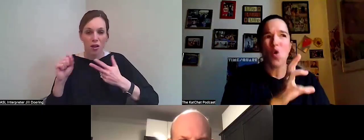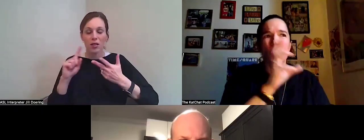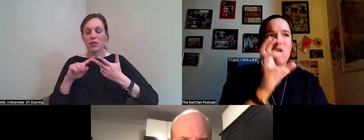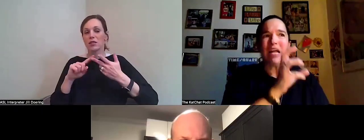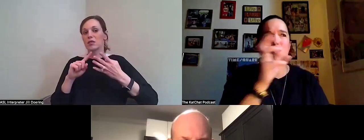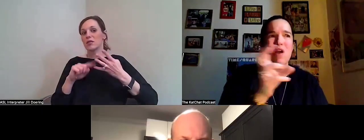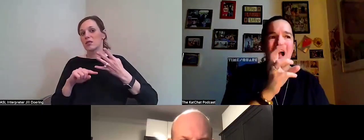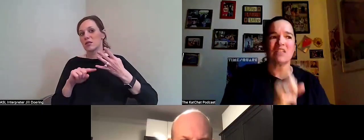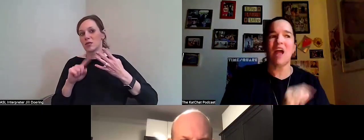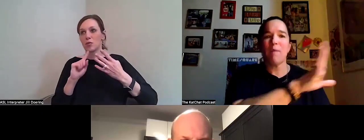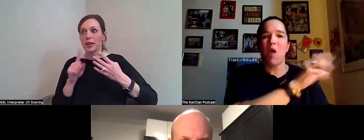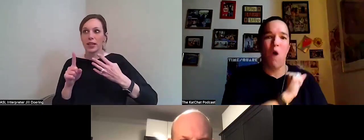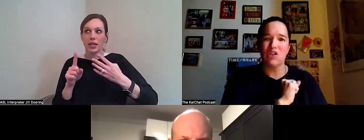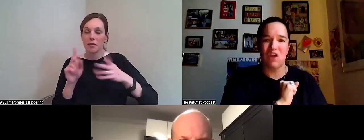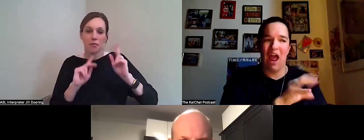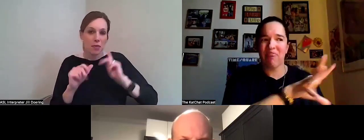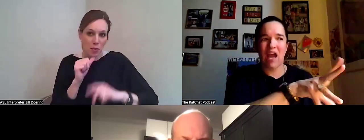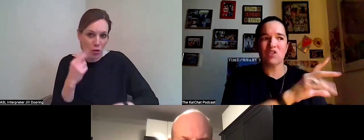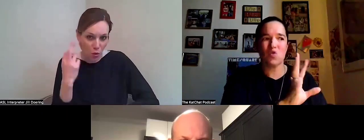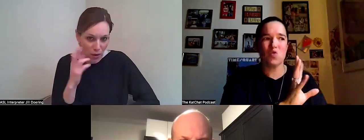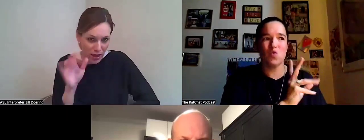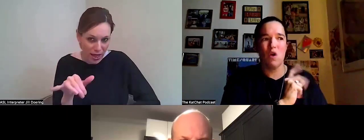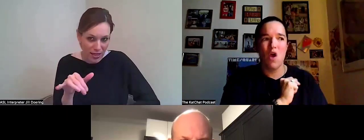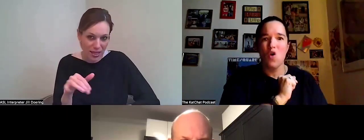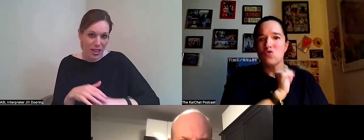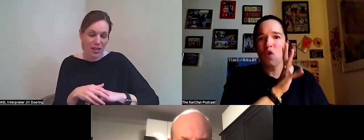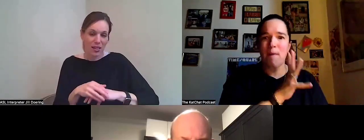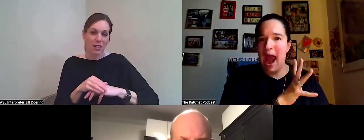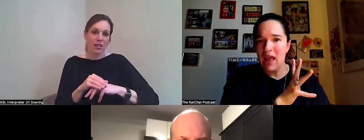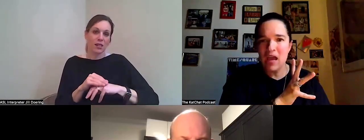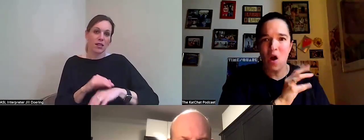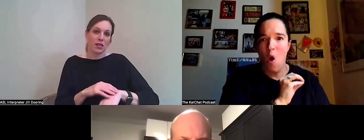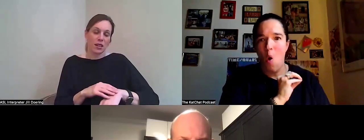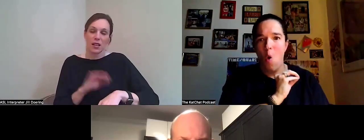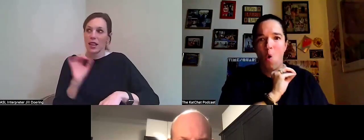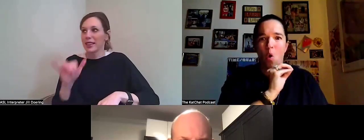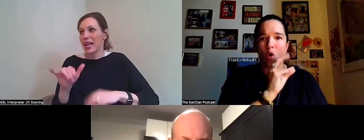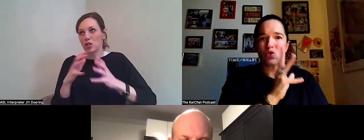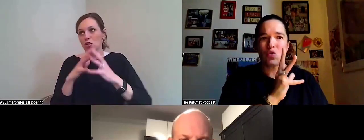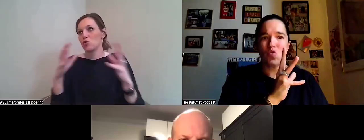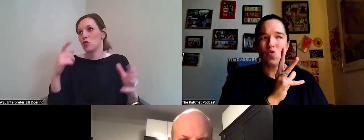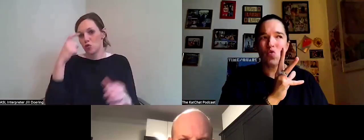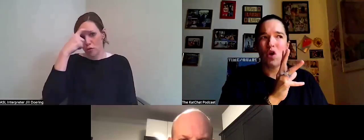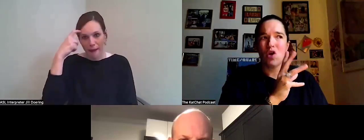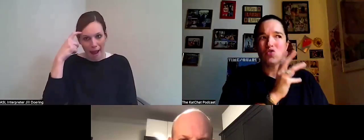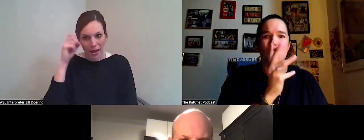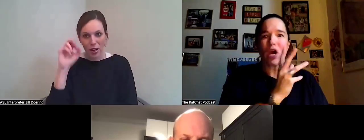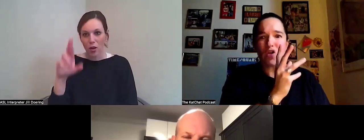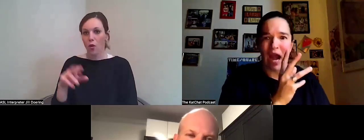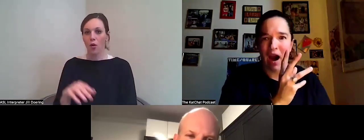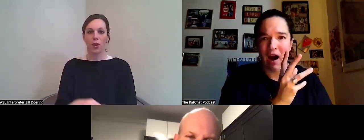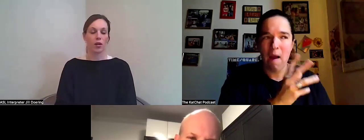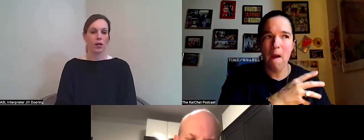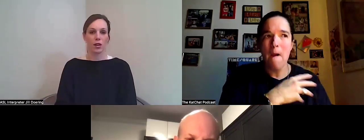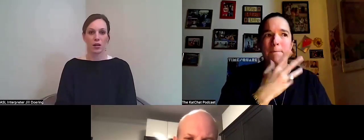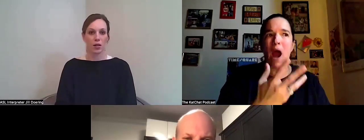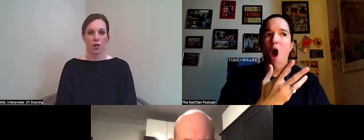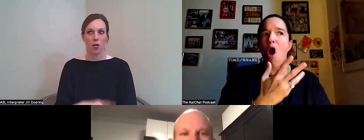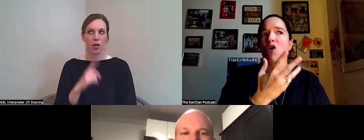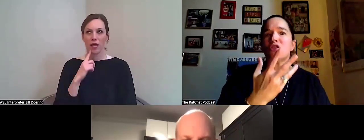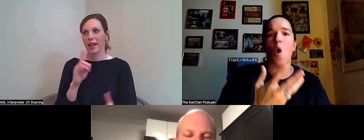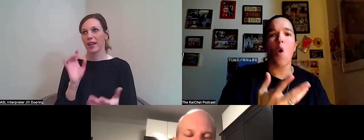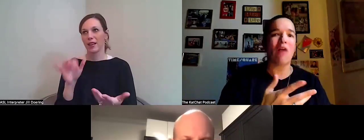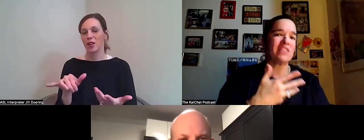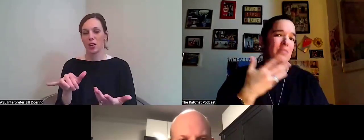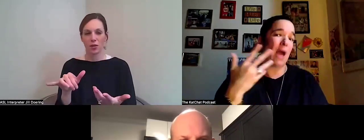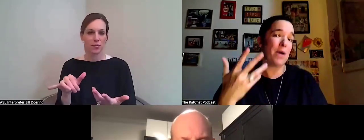don't really realize that I'm not watching that. That's too traumatic or too triggering. But